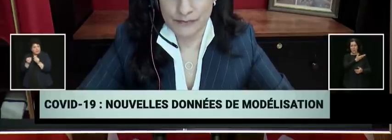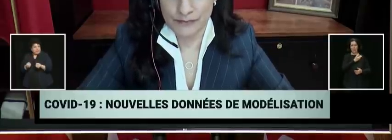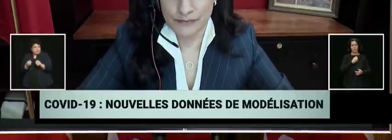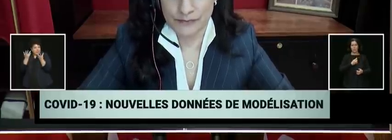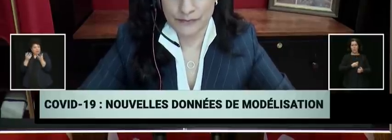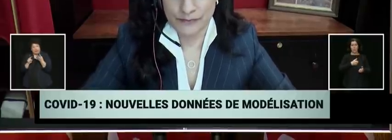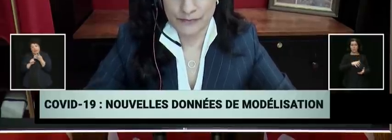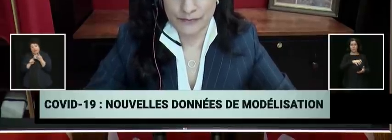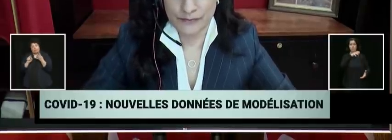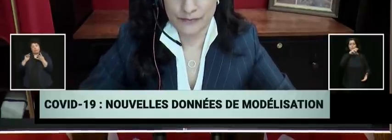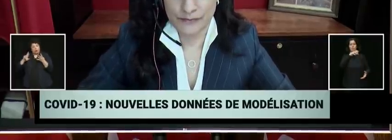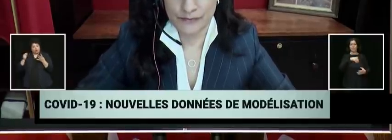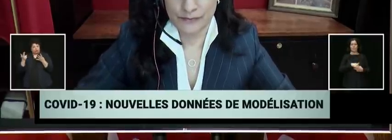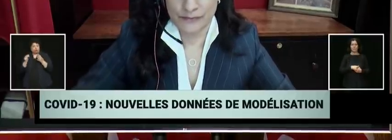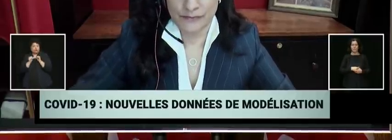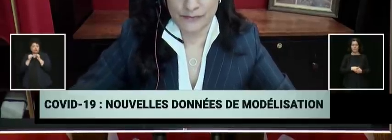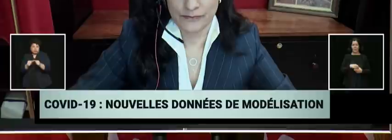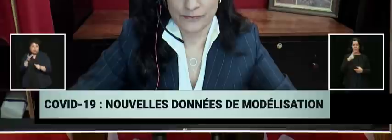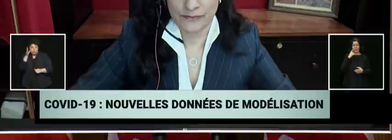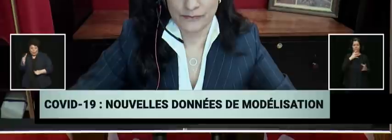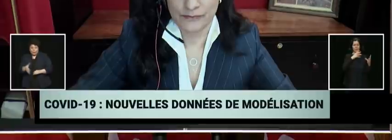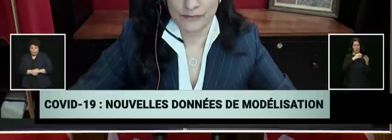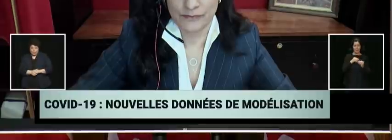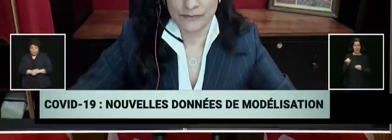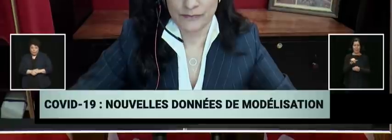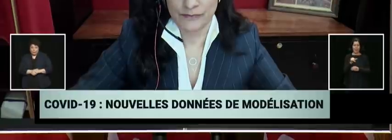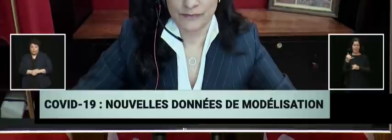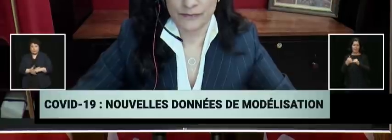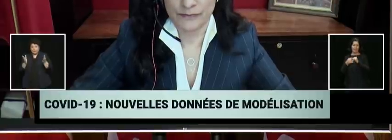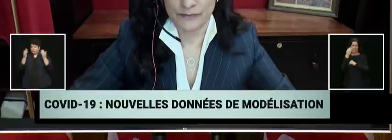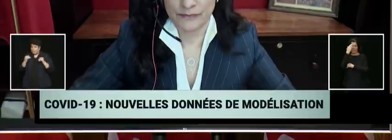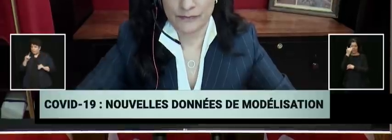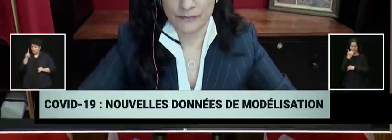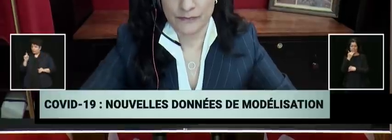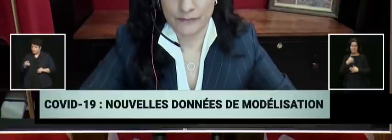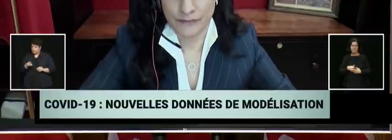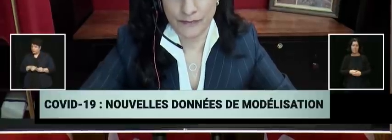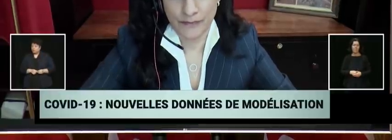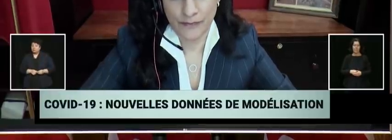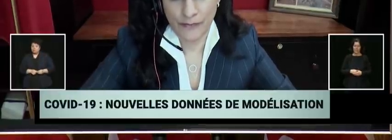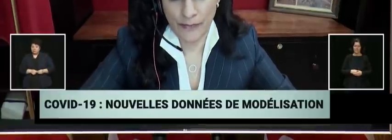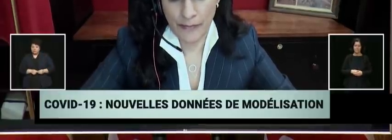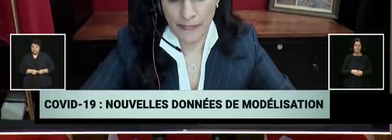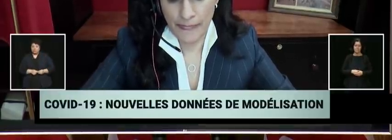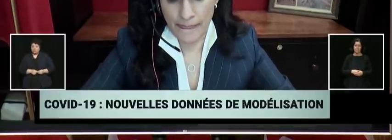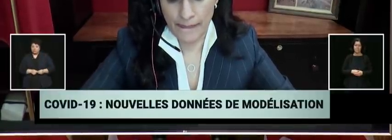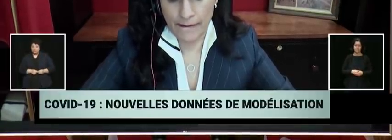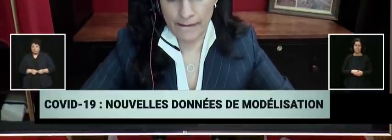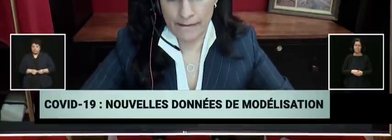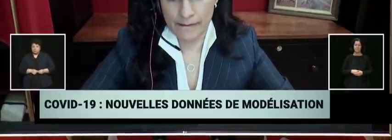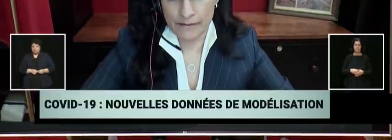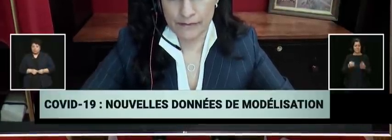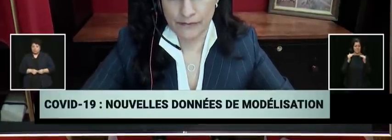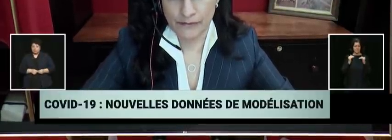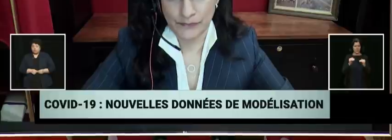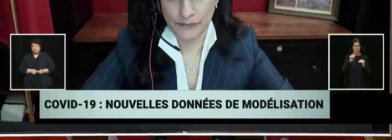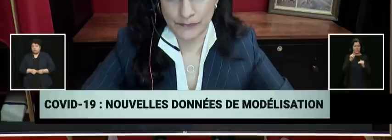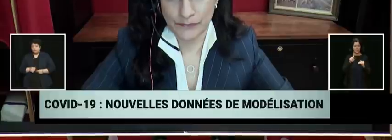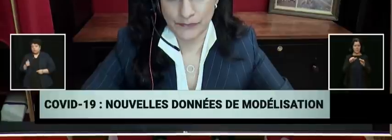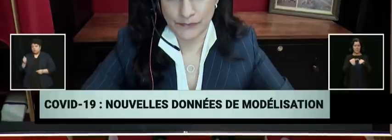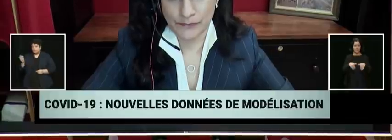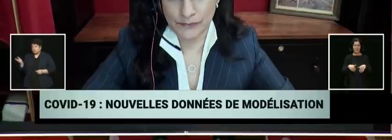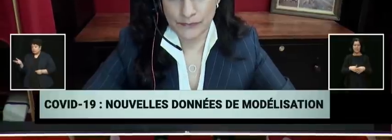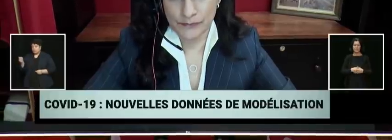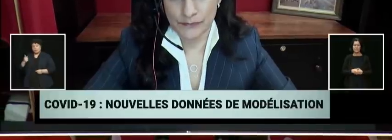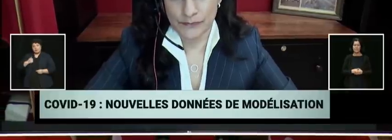OK, prochaine question, s'il vous plaît. The next question, la question suivante est de Mia Robson de Canadian Press.